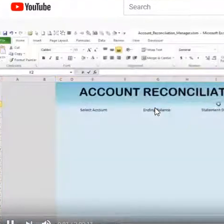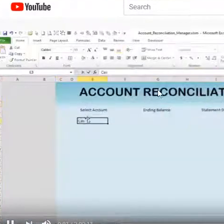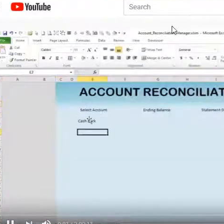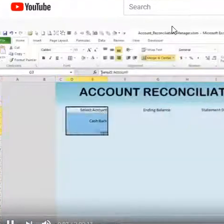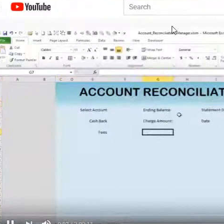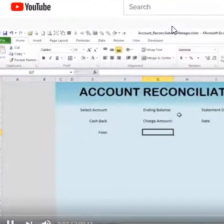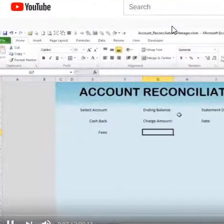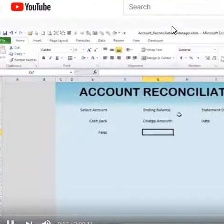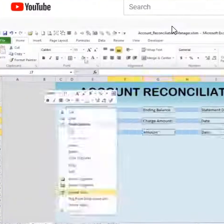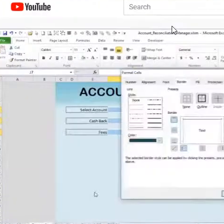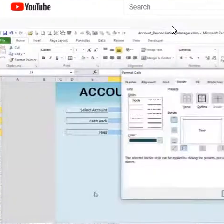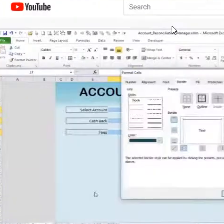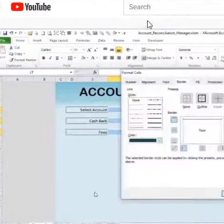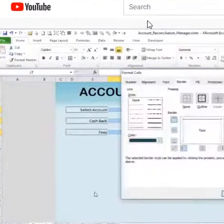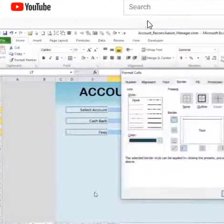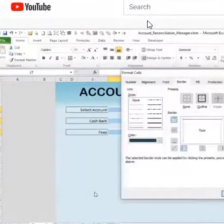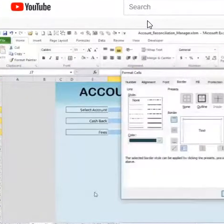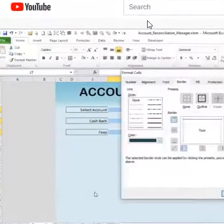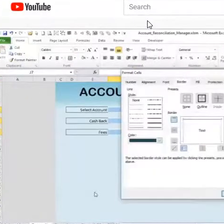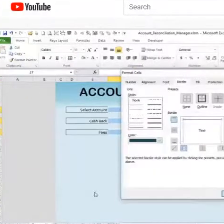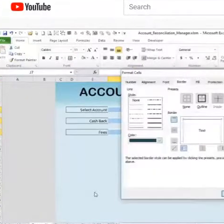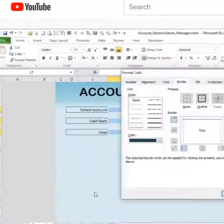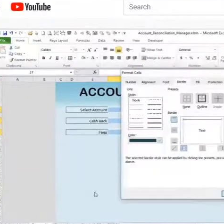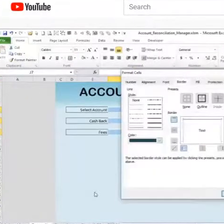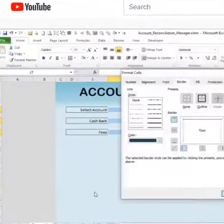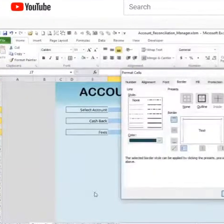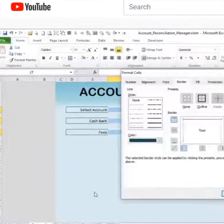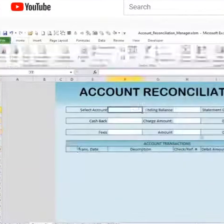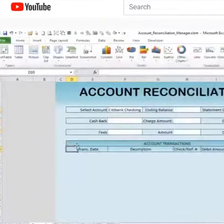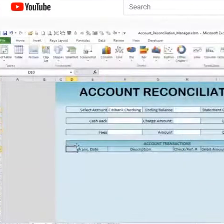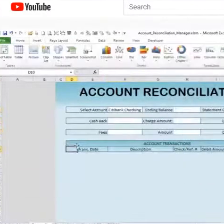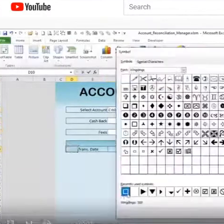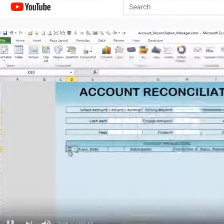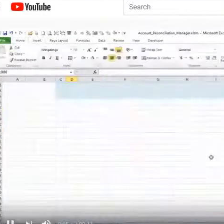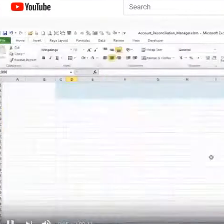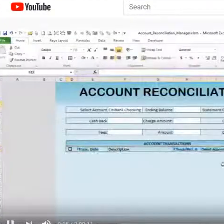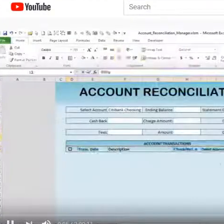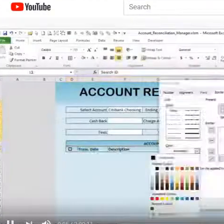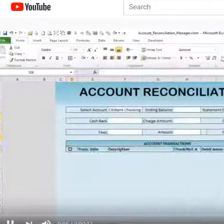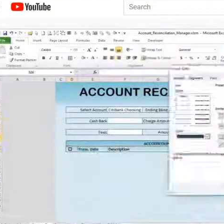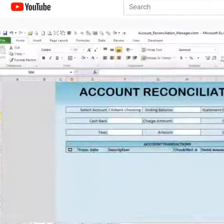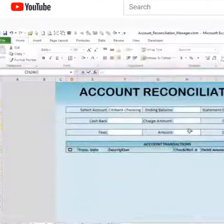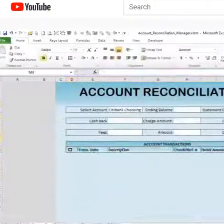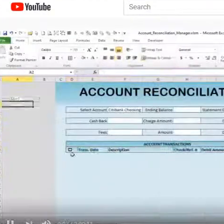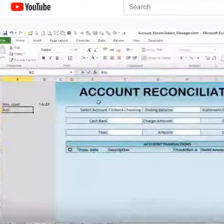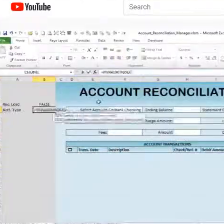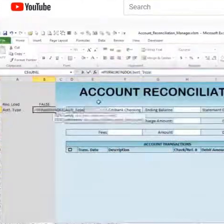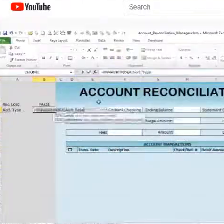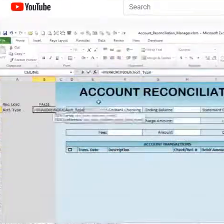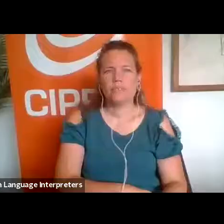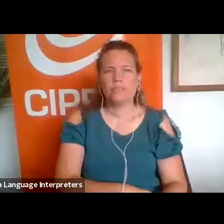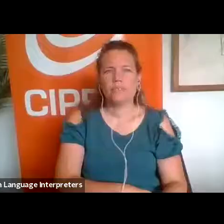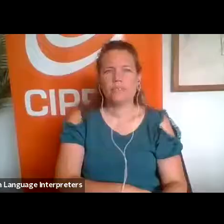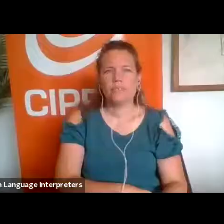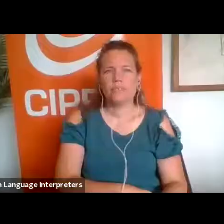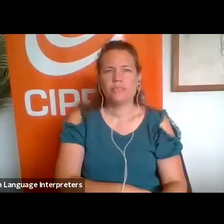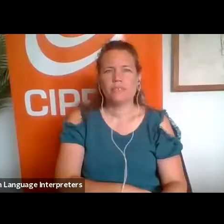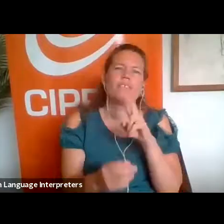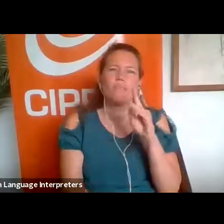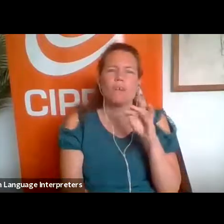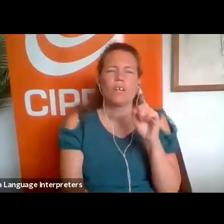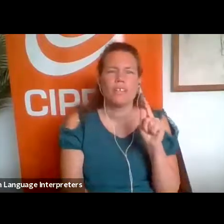Thank you so much for that presentation on AITA and reporting. And so for this next,